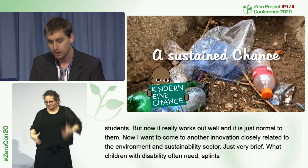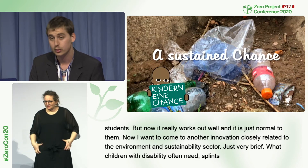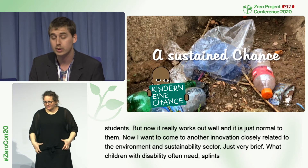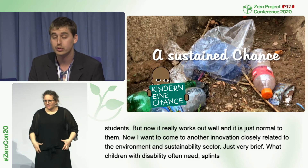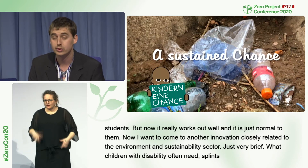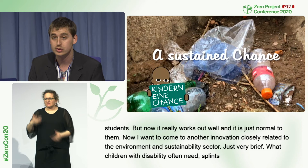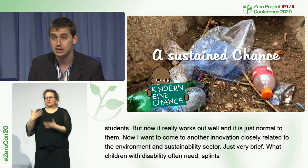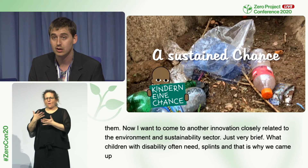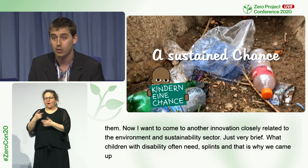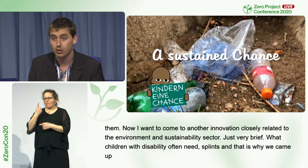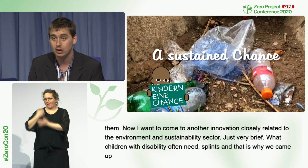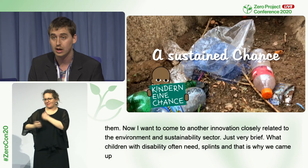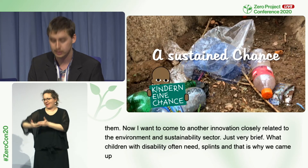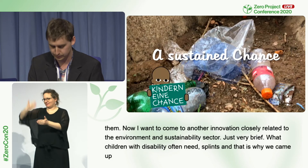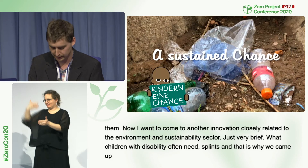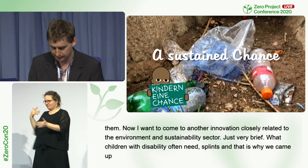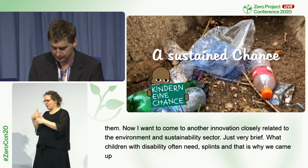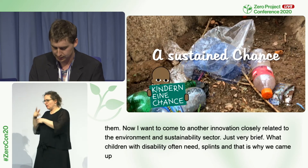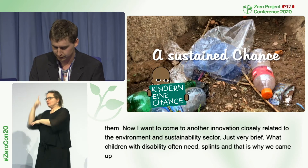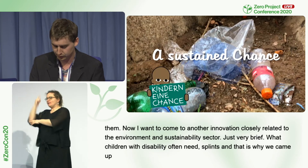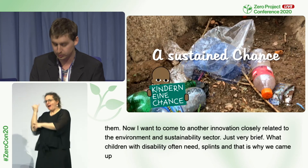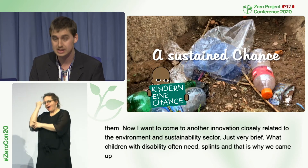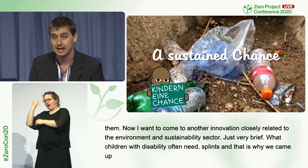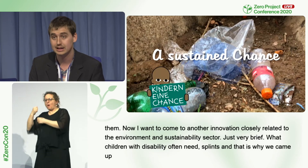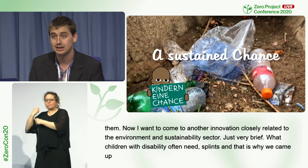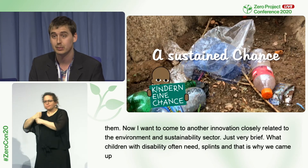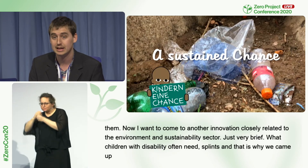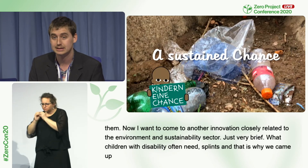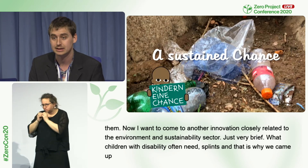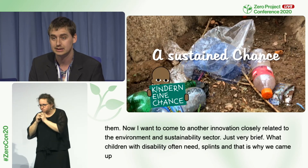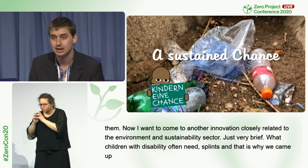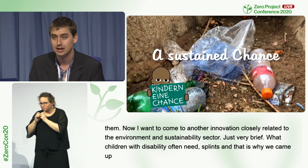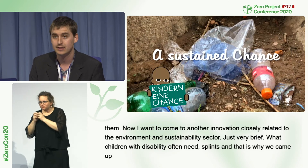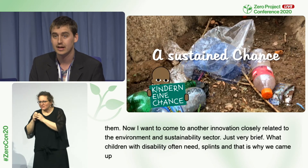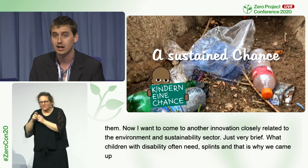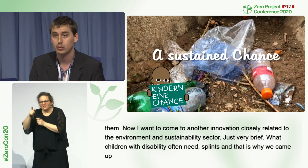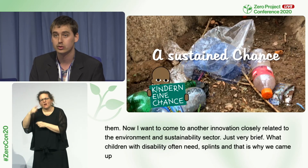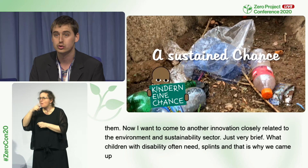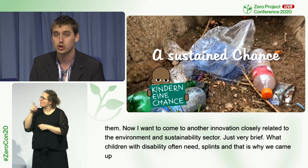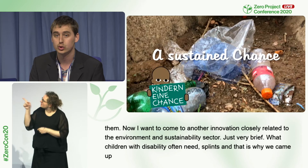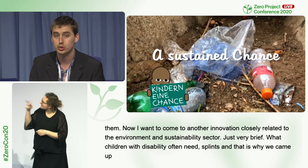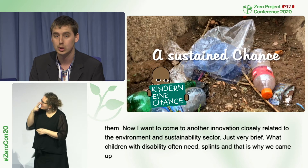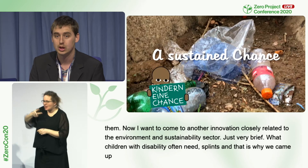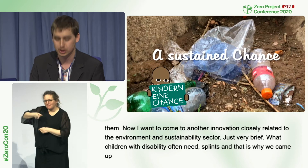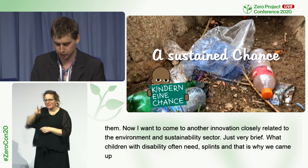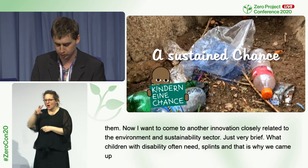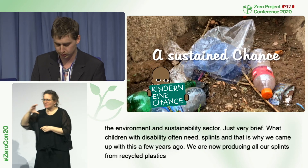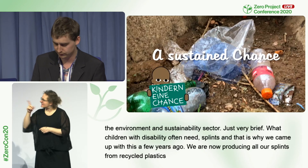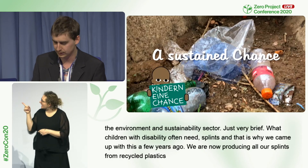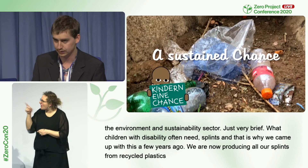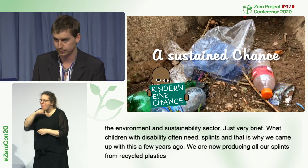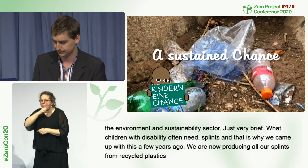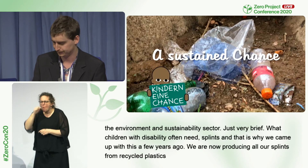year, we are producing all our splints from recycled plastics. And there I want to show you a